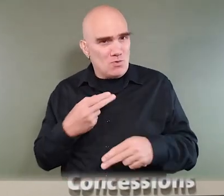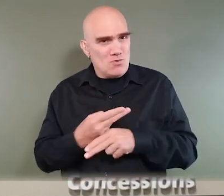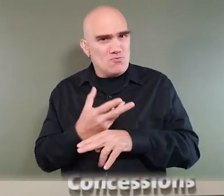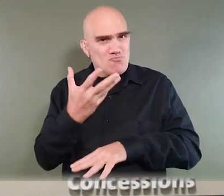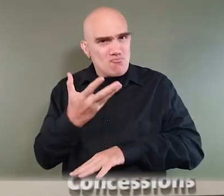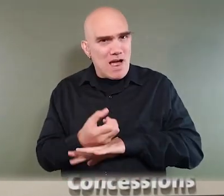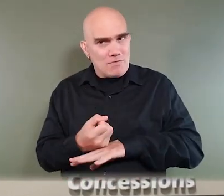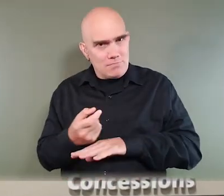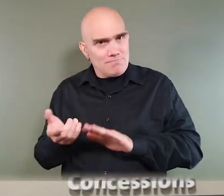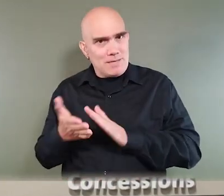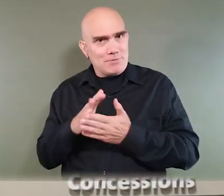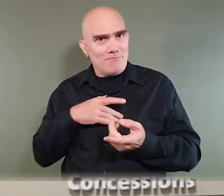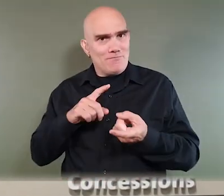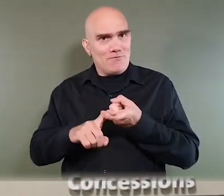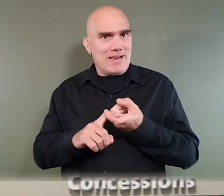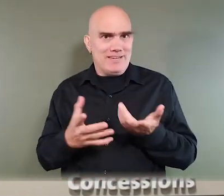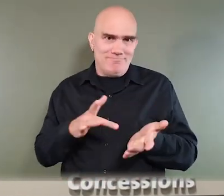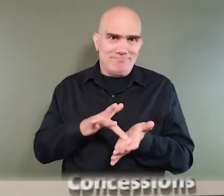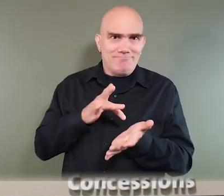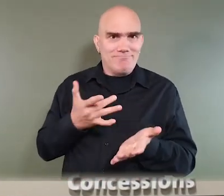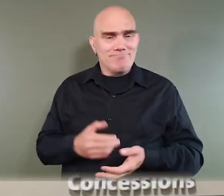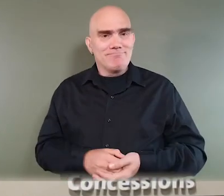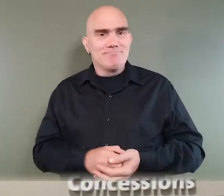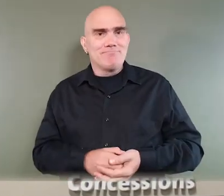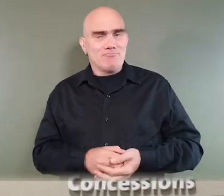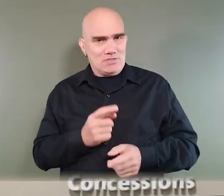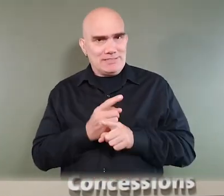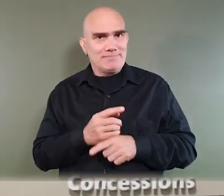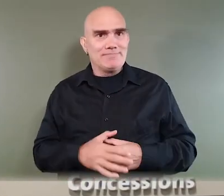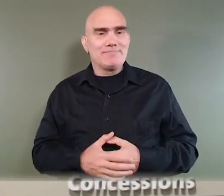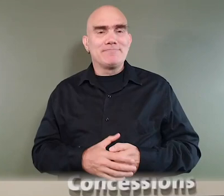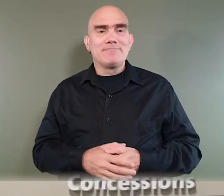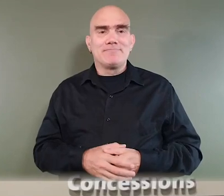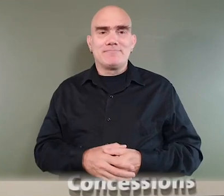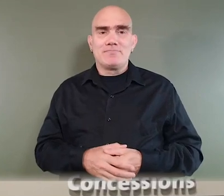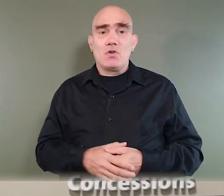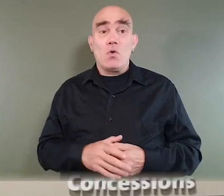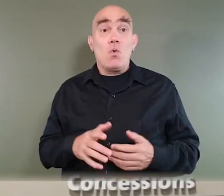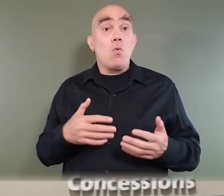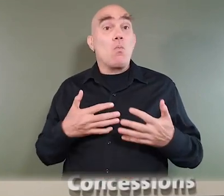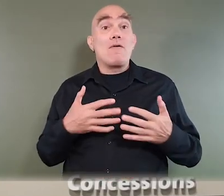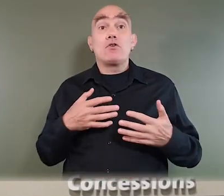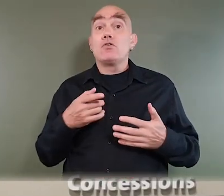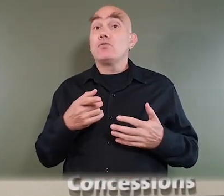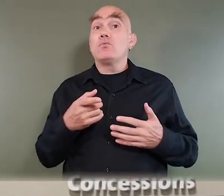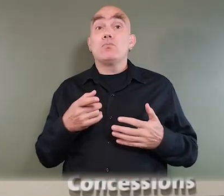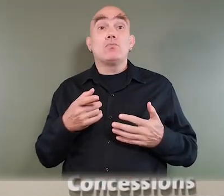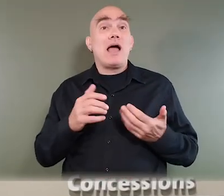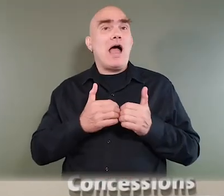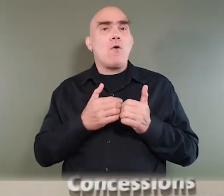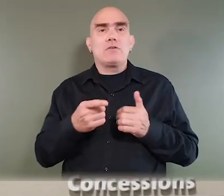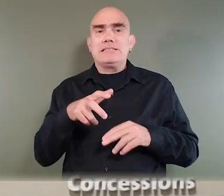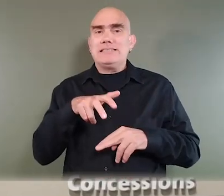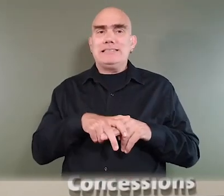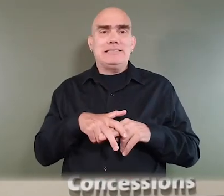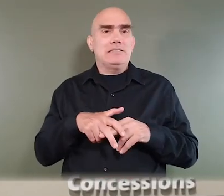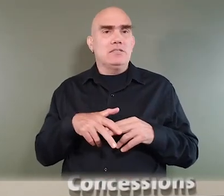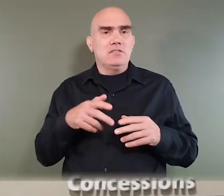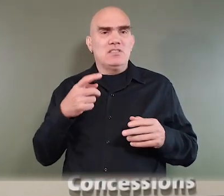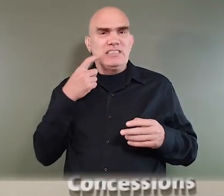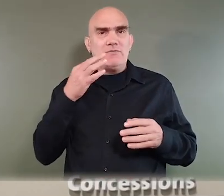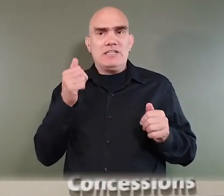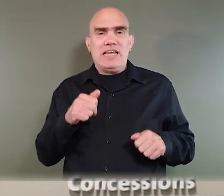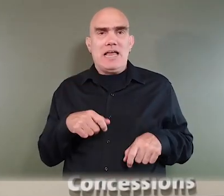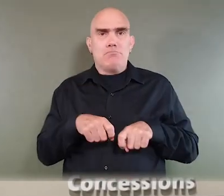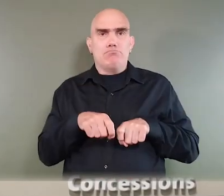friend. Right? Wherever you're positioned, see if you can stretch one leg a little bit forward. I'm going to